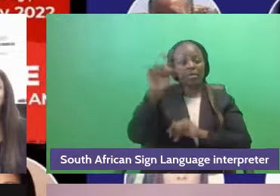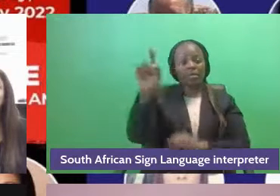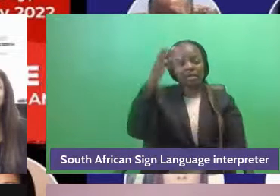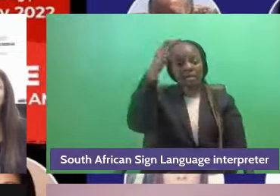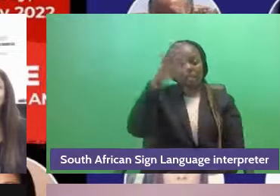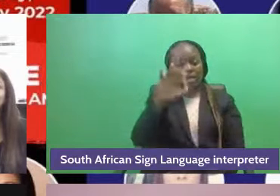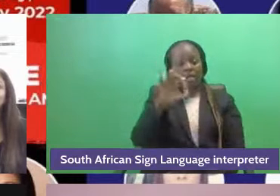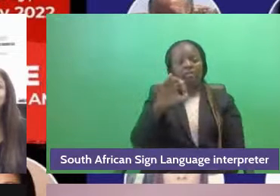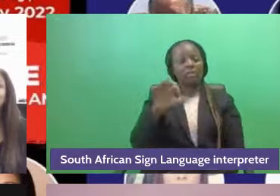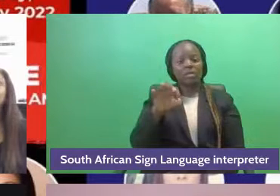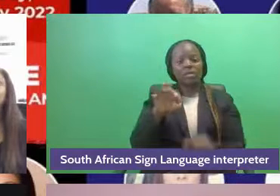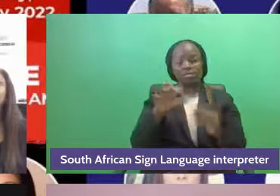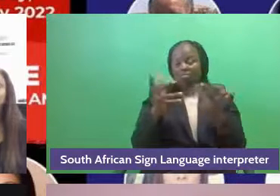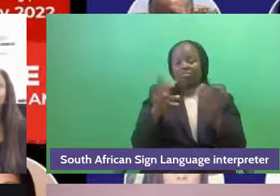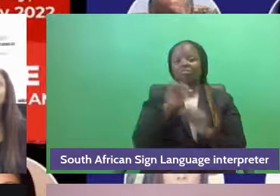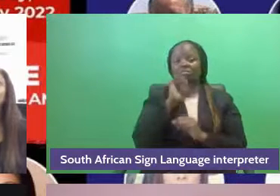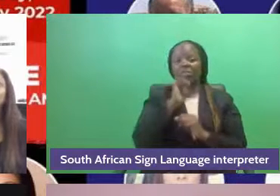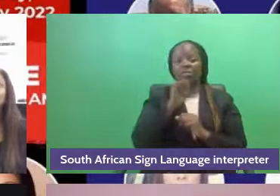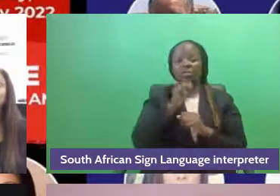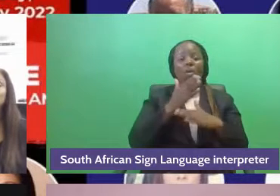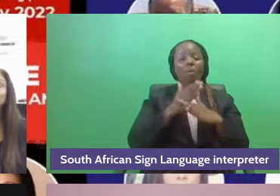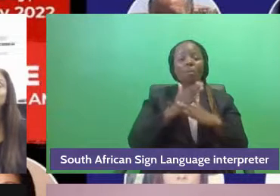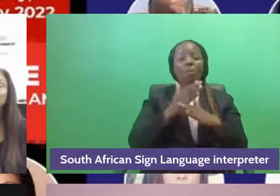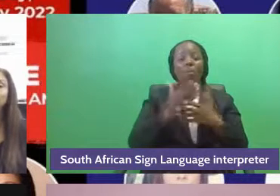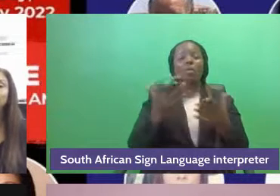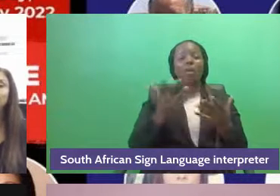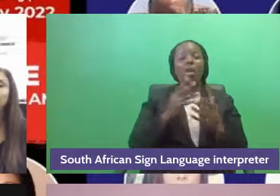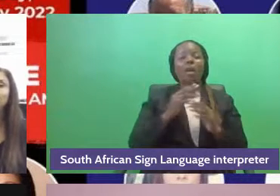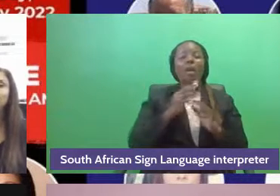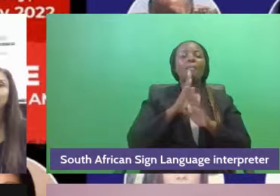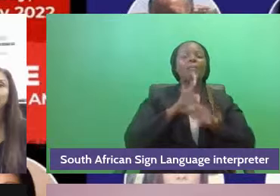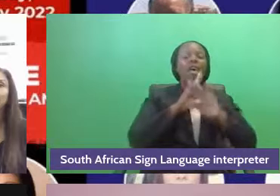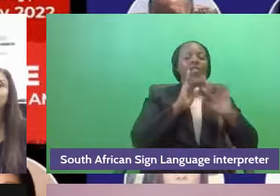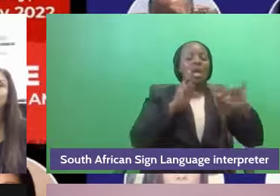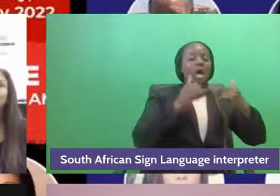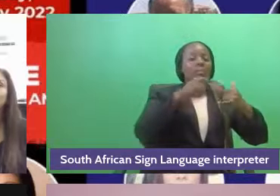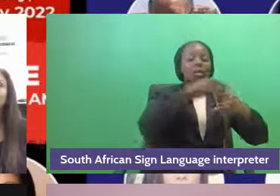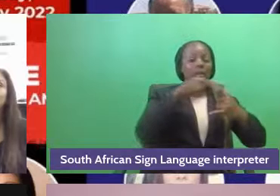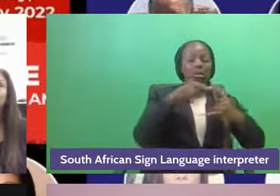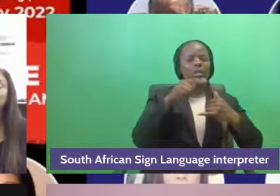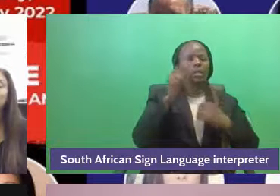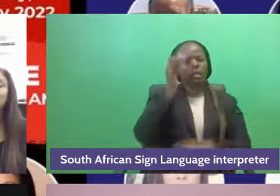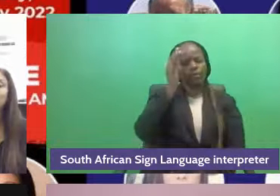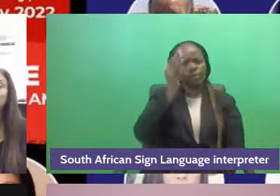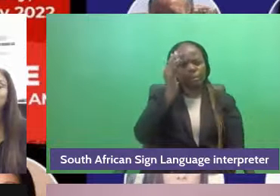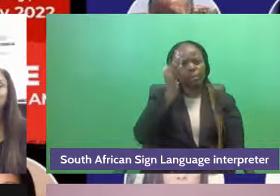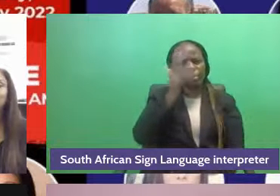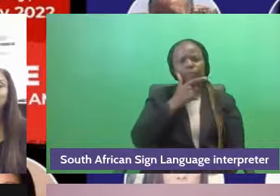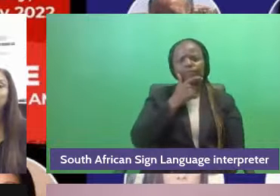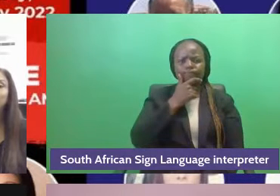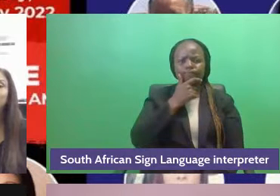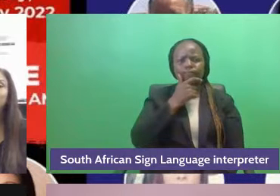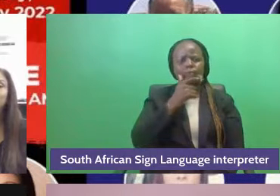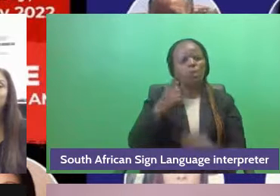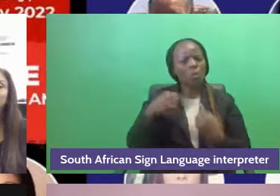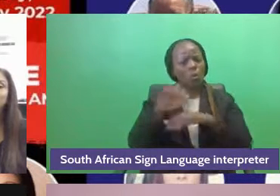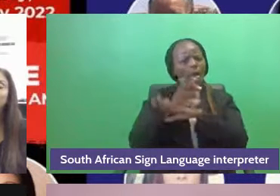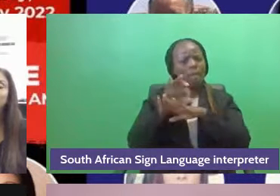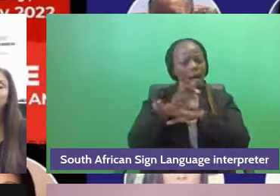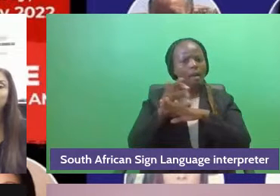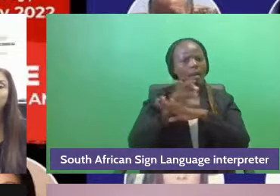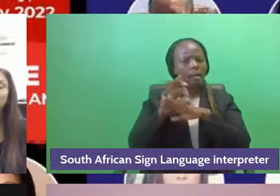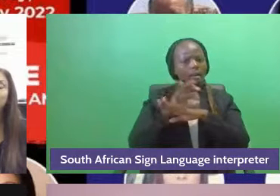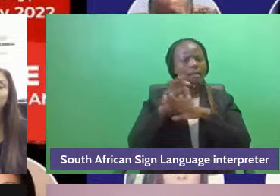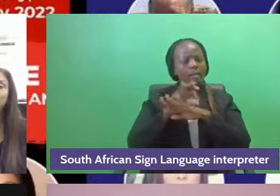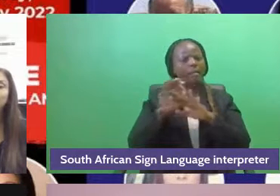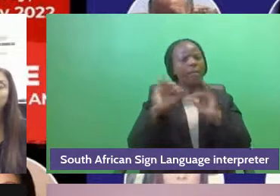individually, even if you're working in the corporate sector, think about this and reflect on that, what is shared, that let us be intentional from the onset